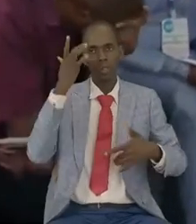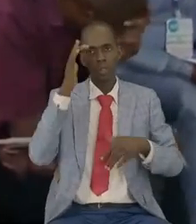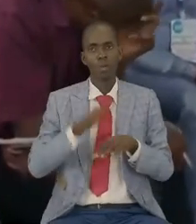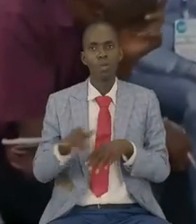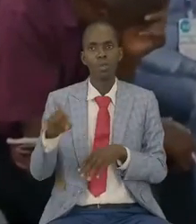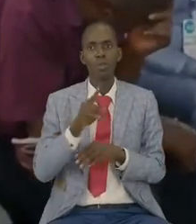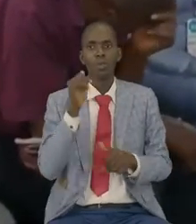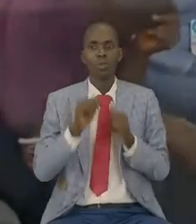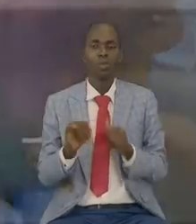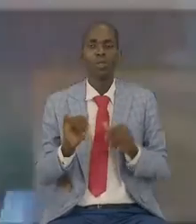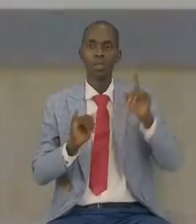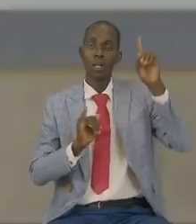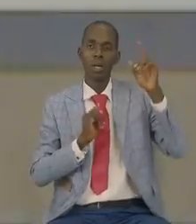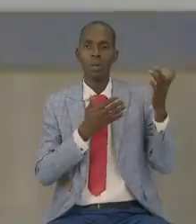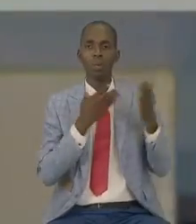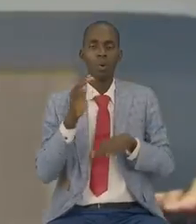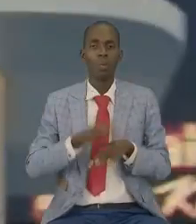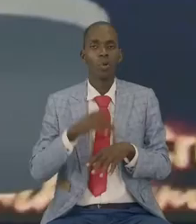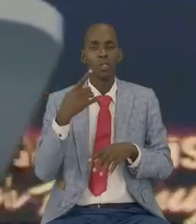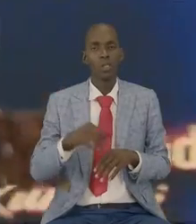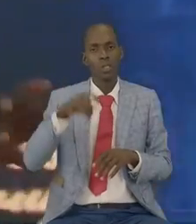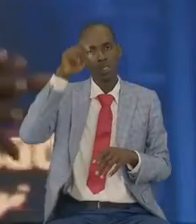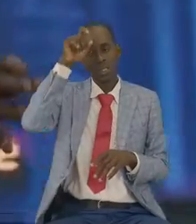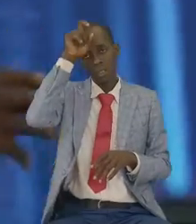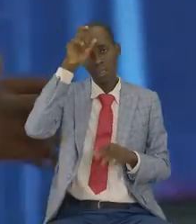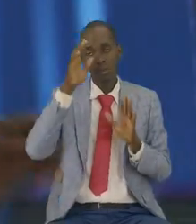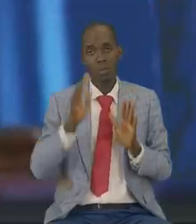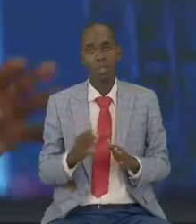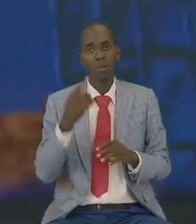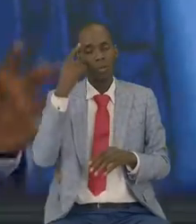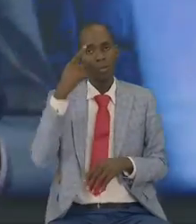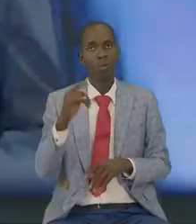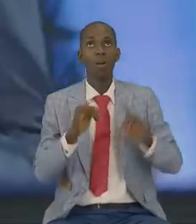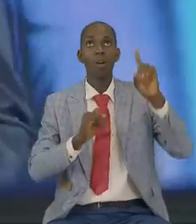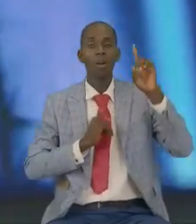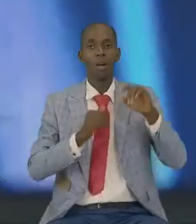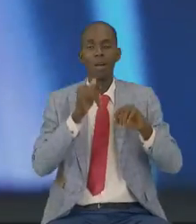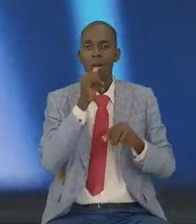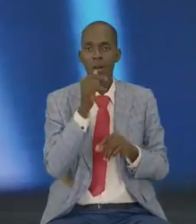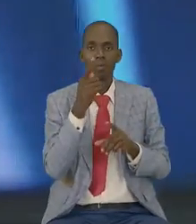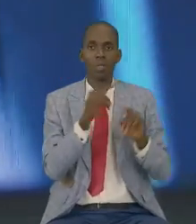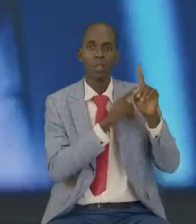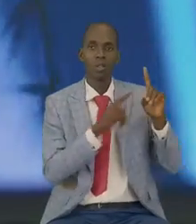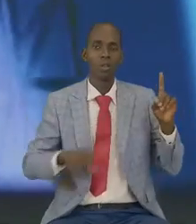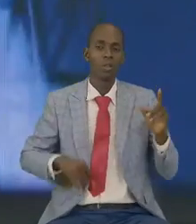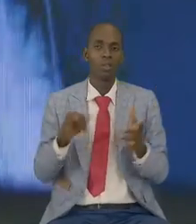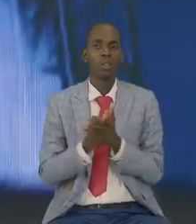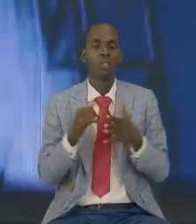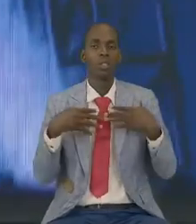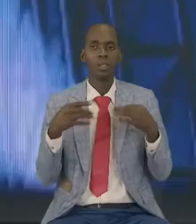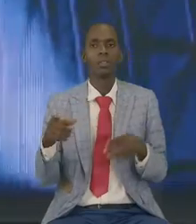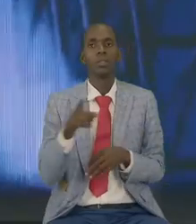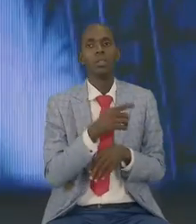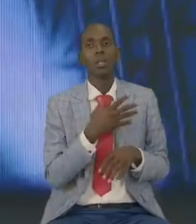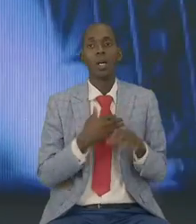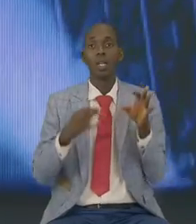brought upon the Egyptians, for I am the Lord that healeth thee. And if